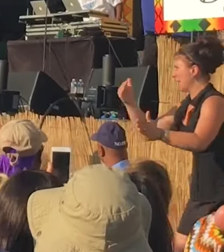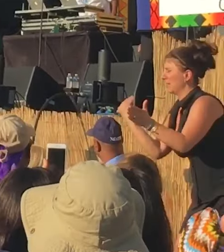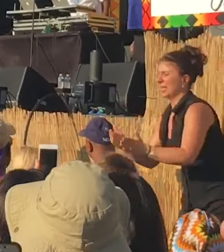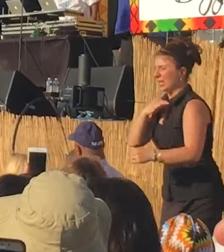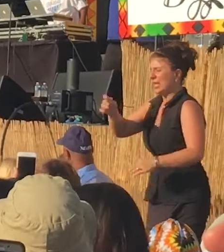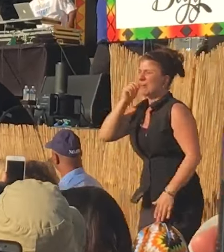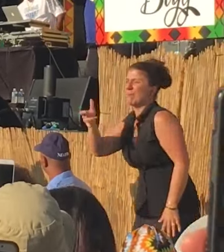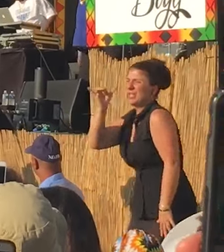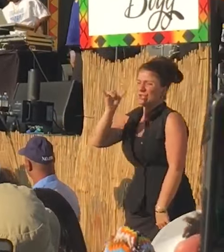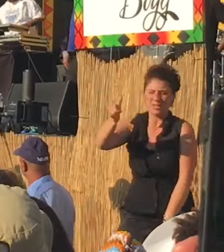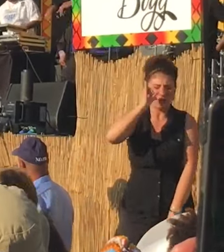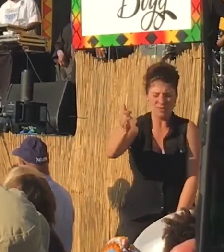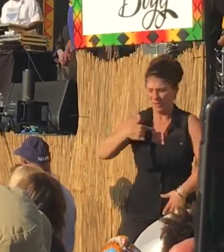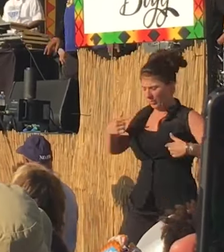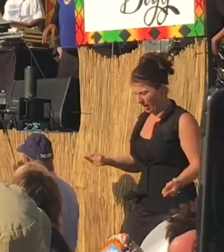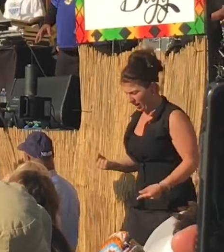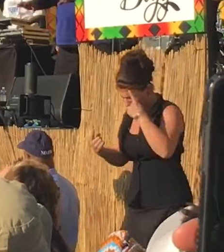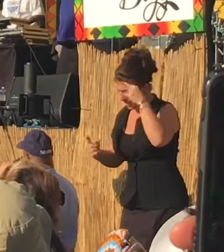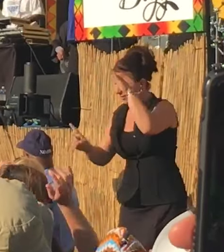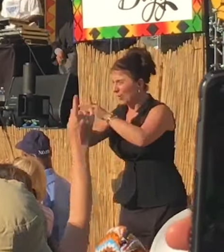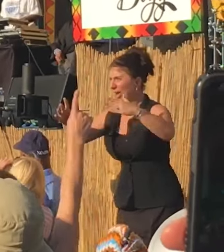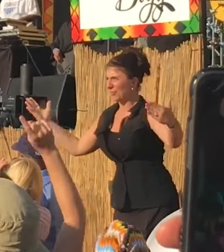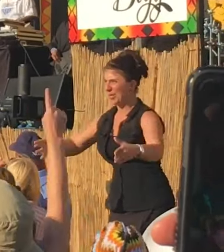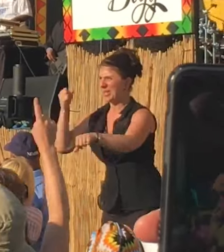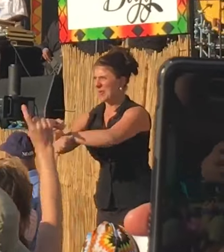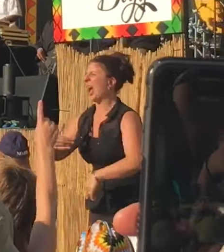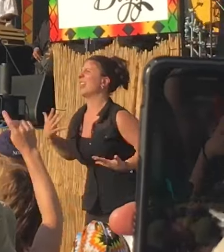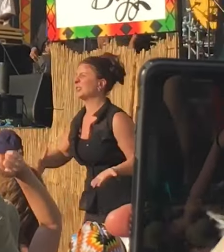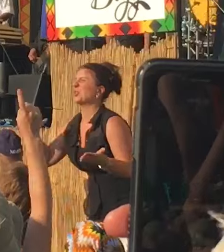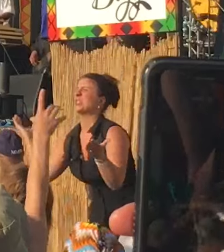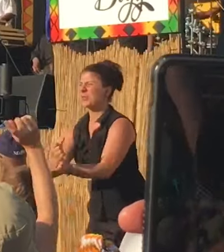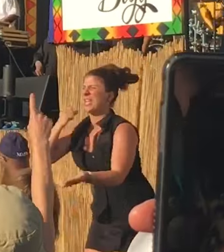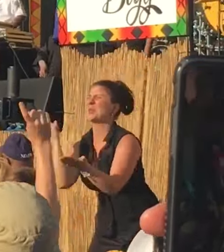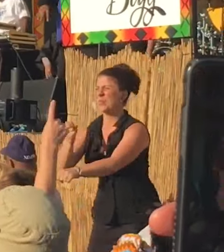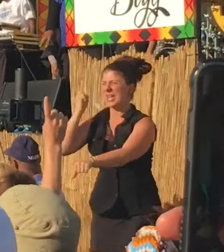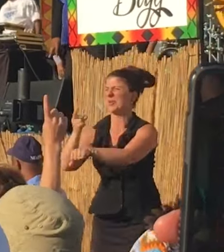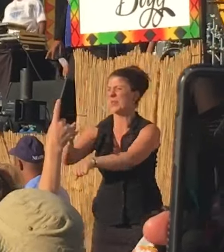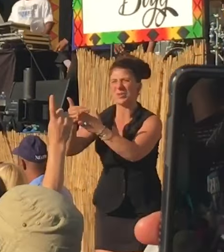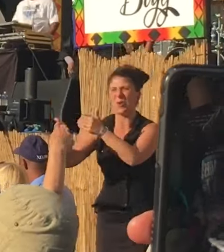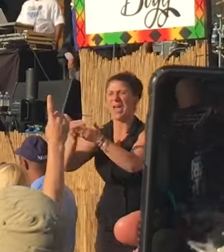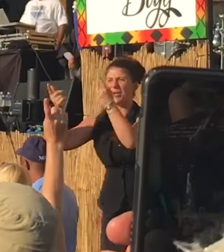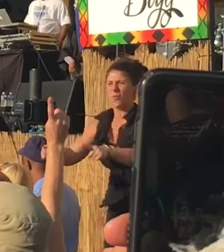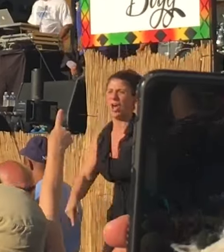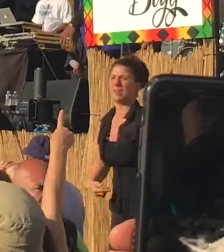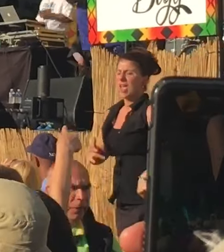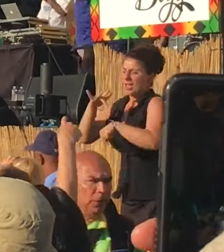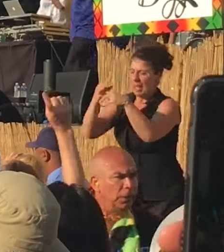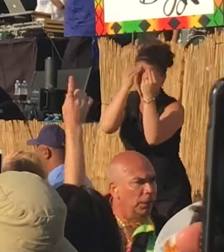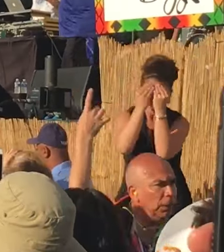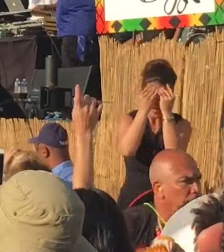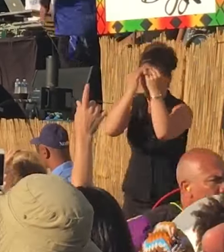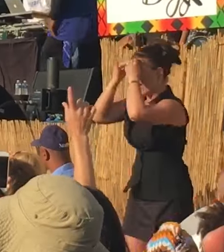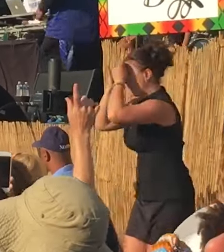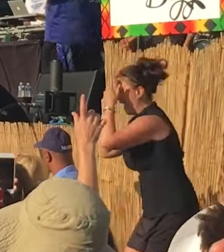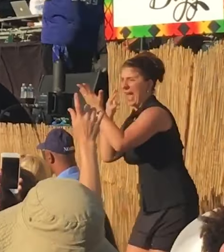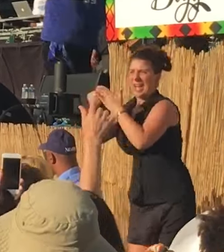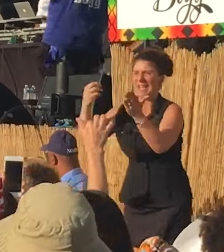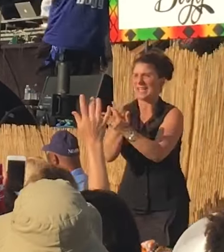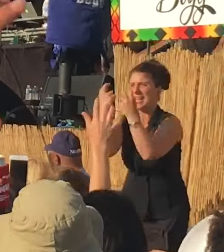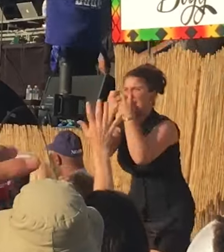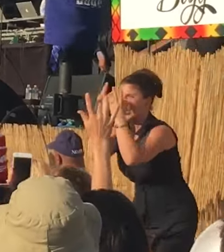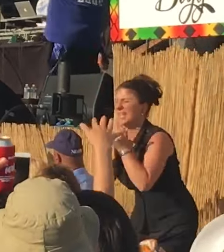I'm sippin' on this gin Al Davis said it better, just win, baby, win No matter what, you money on